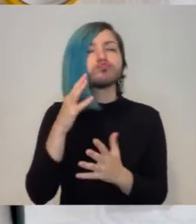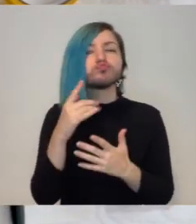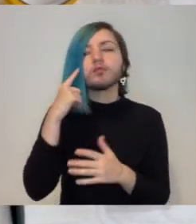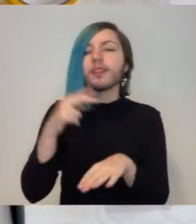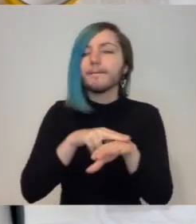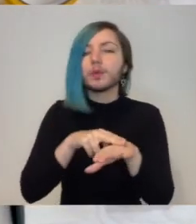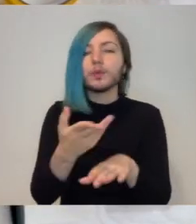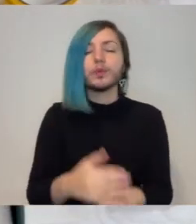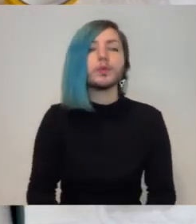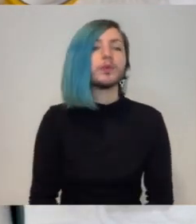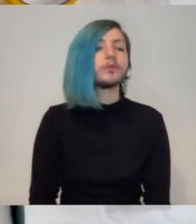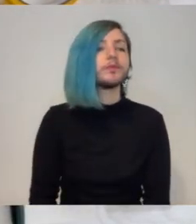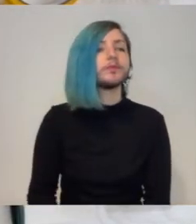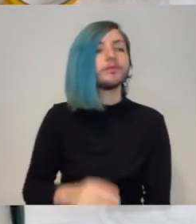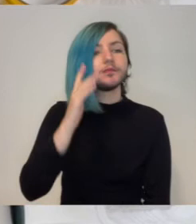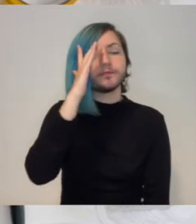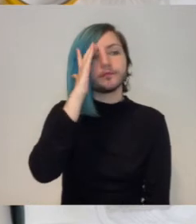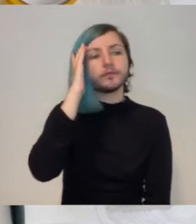going to use the blue,